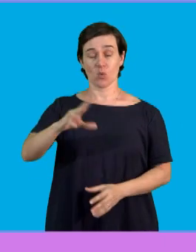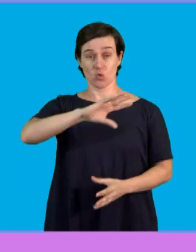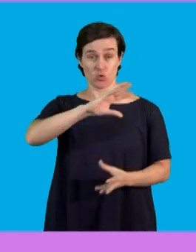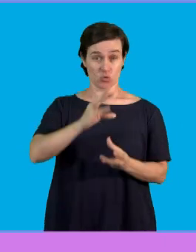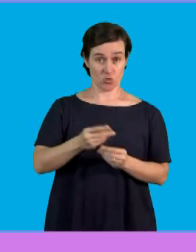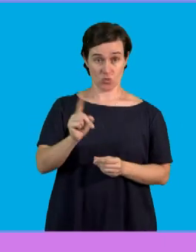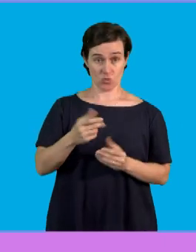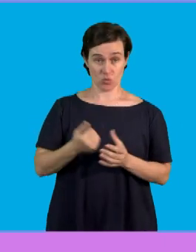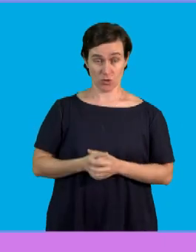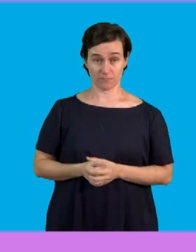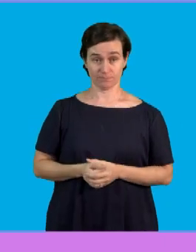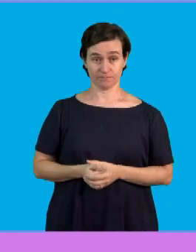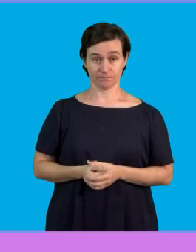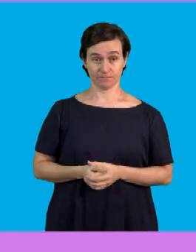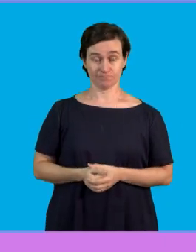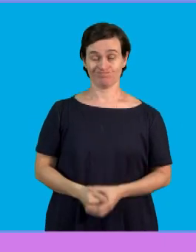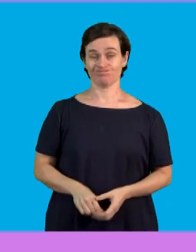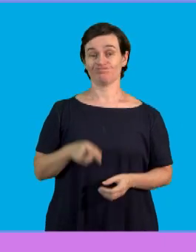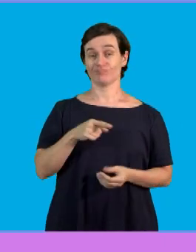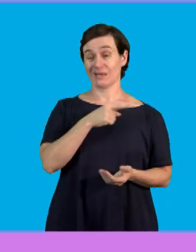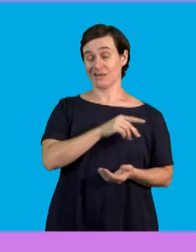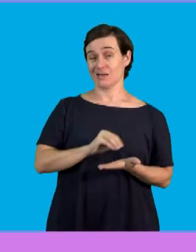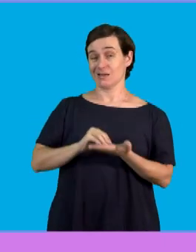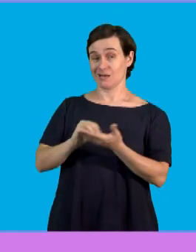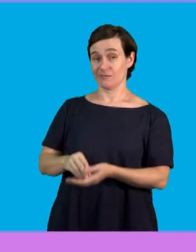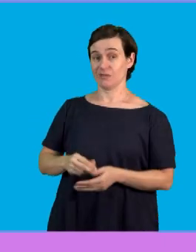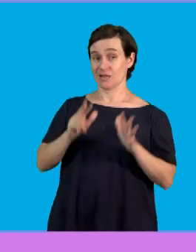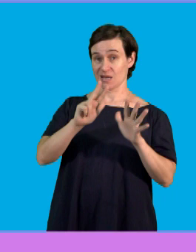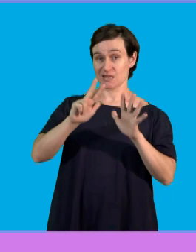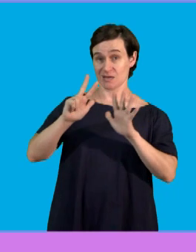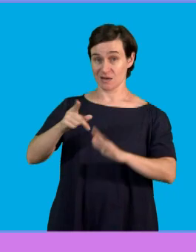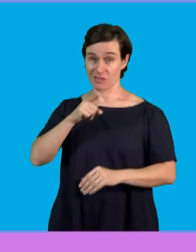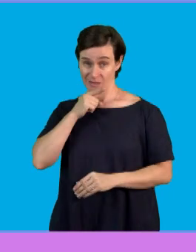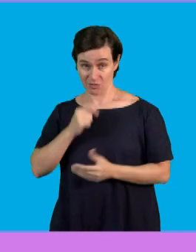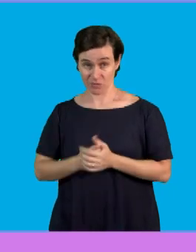total. Firstly, Mr. Jones invested